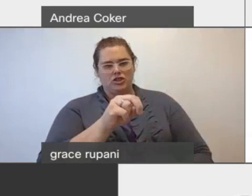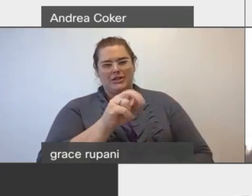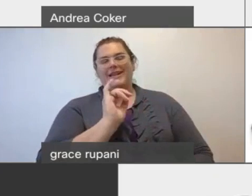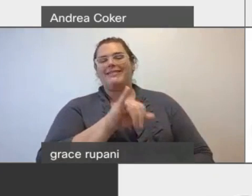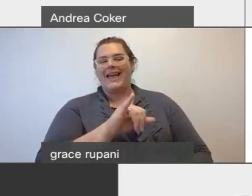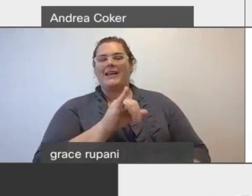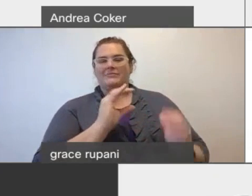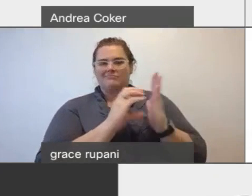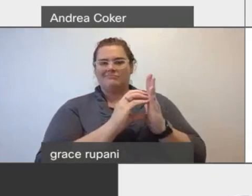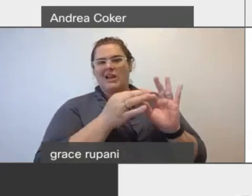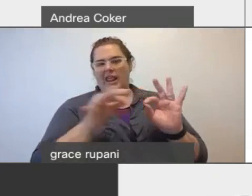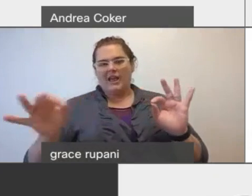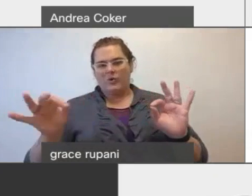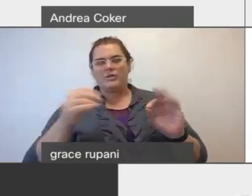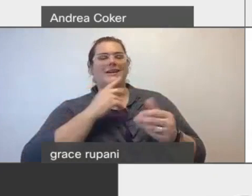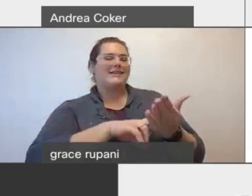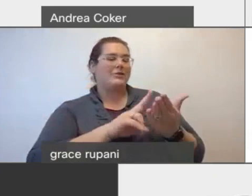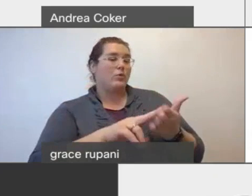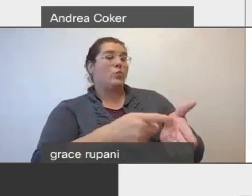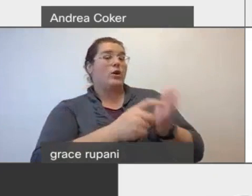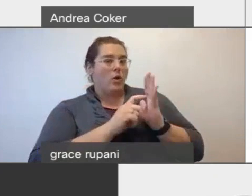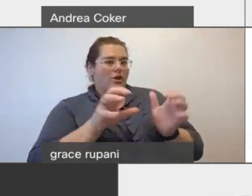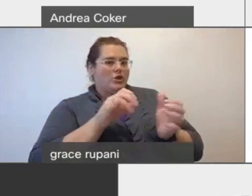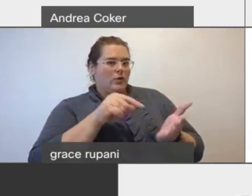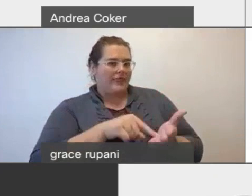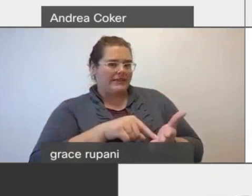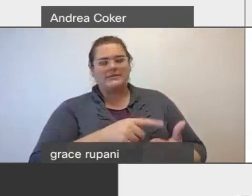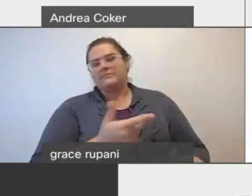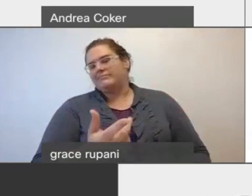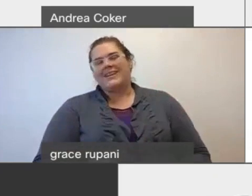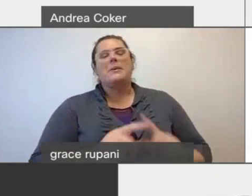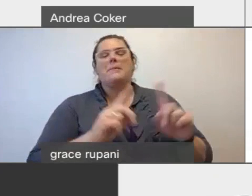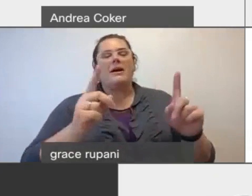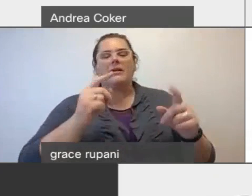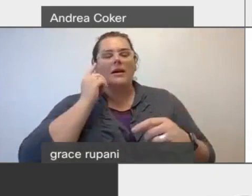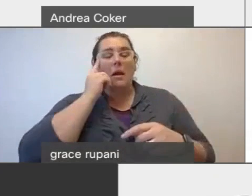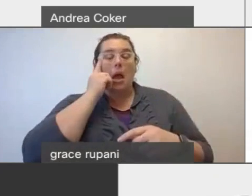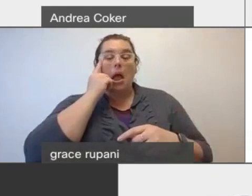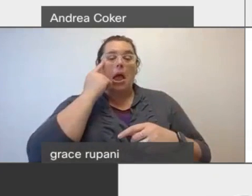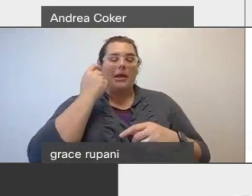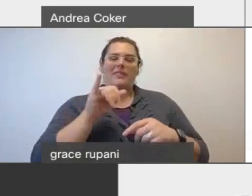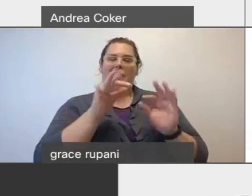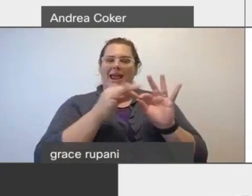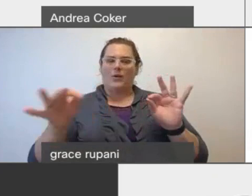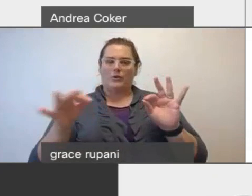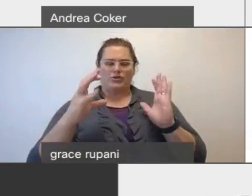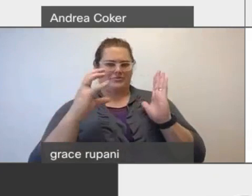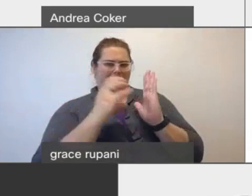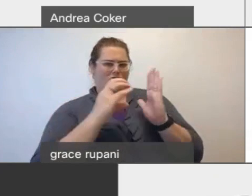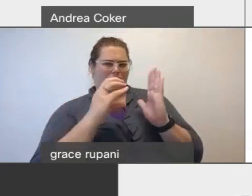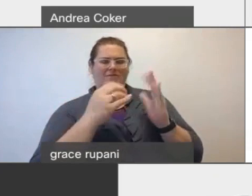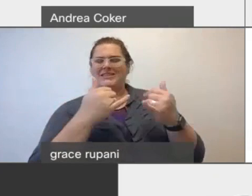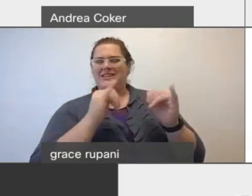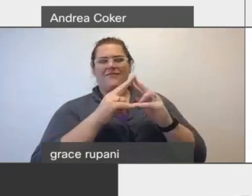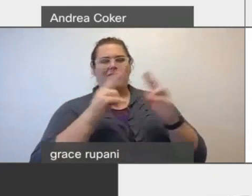do this. However, as I said, there's very specific language in that paragraph. And so we have to work out